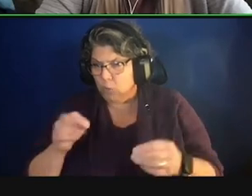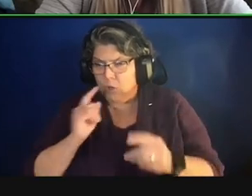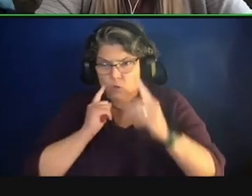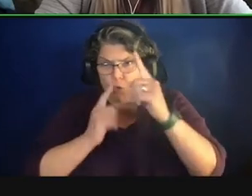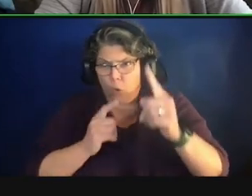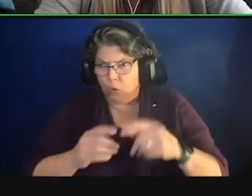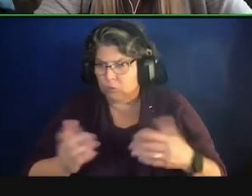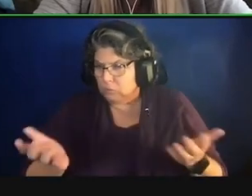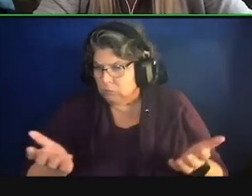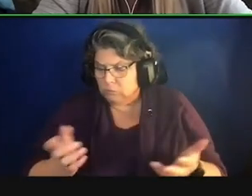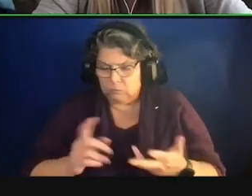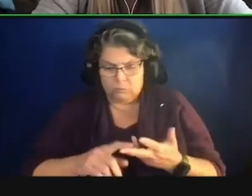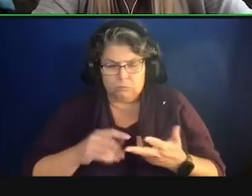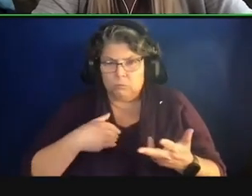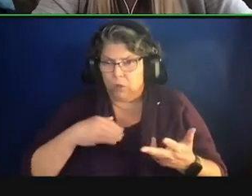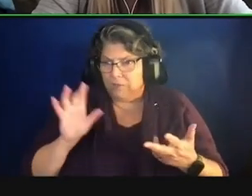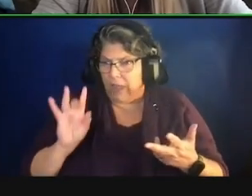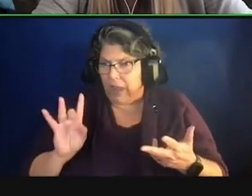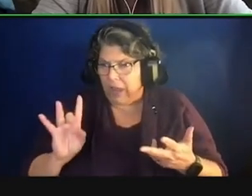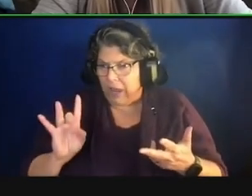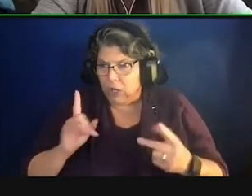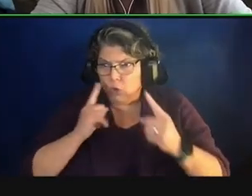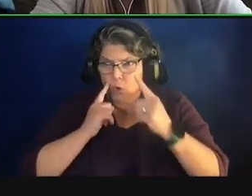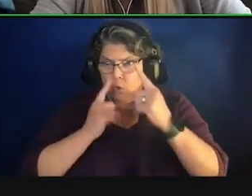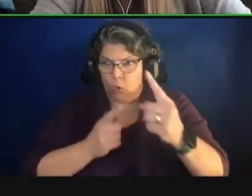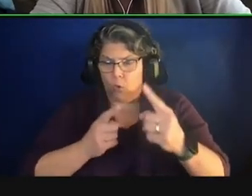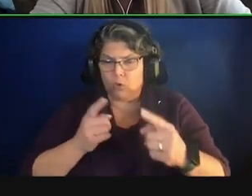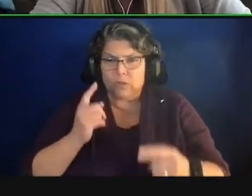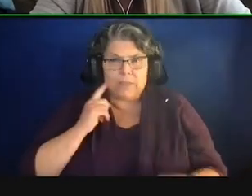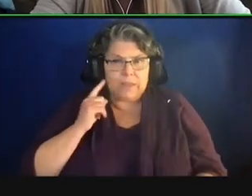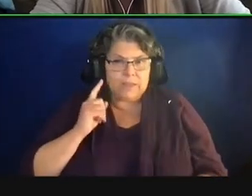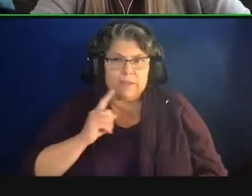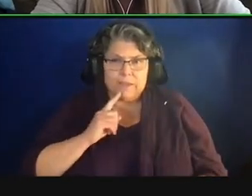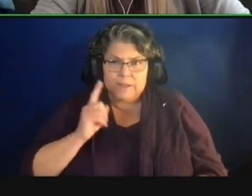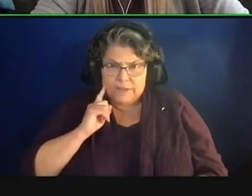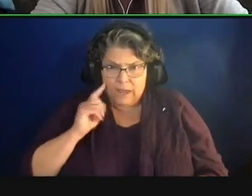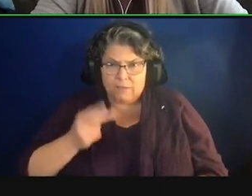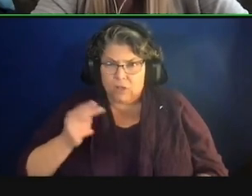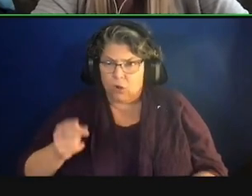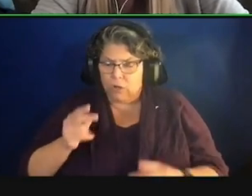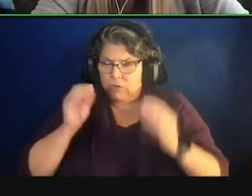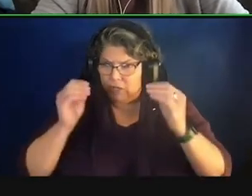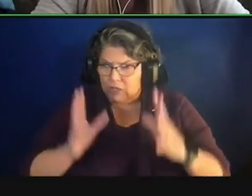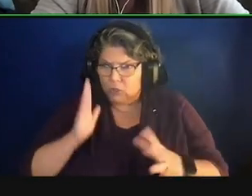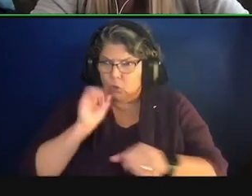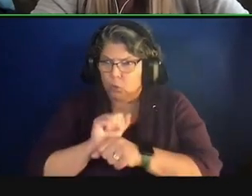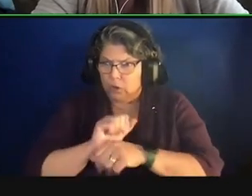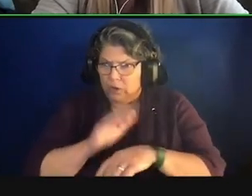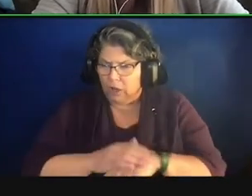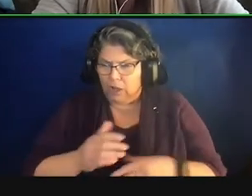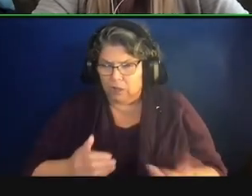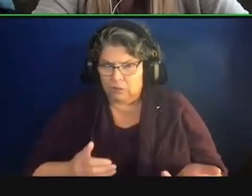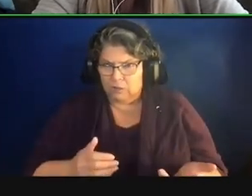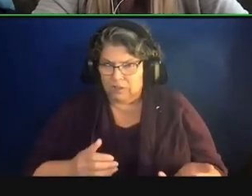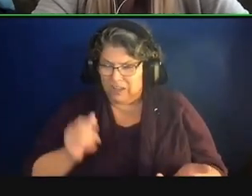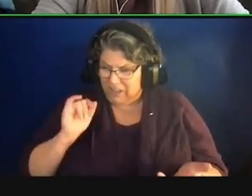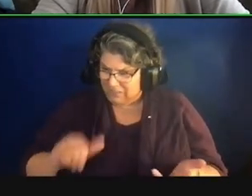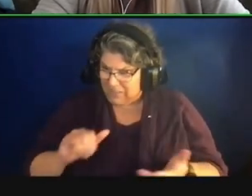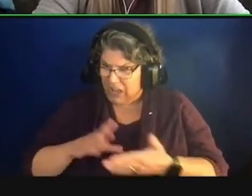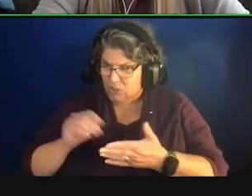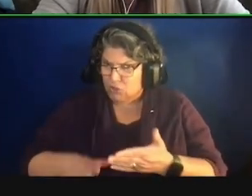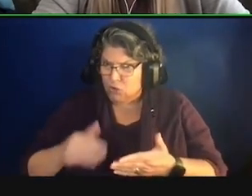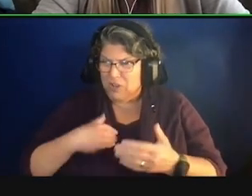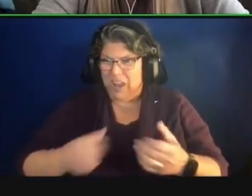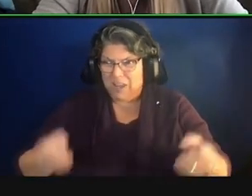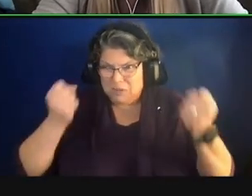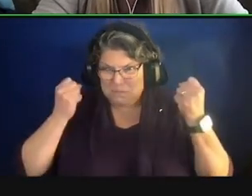they have 8 goals that the deaf and hard of hearing teacher is going to be working on? If that student has a lot of goals and